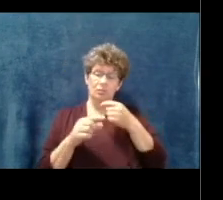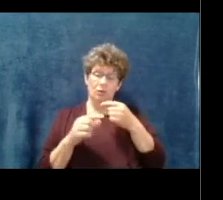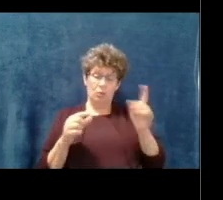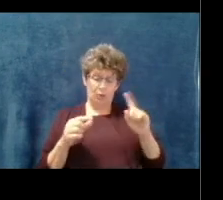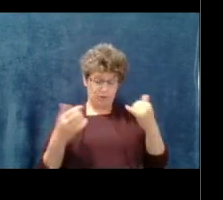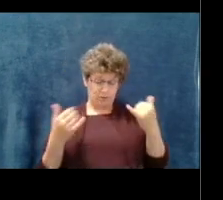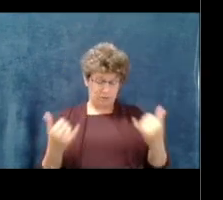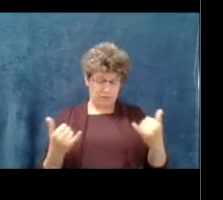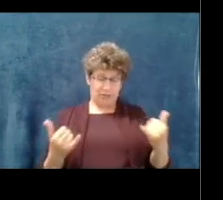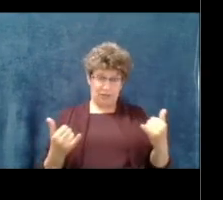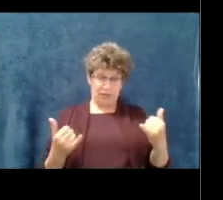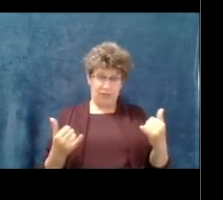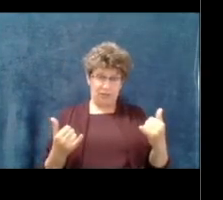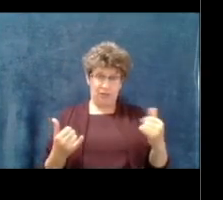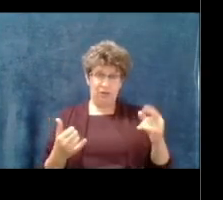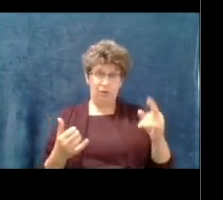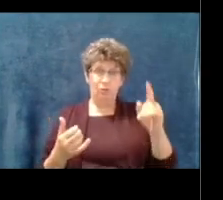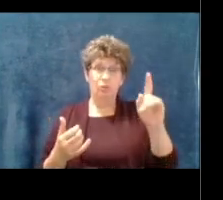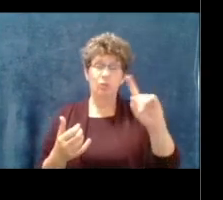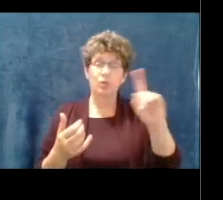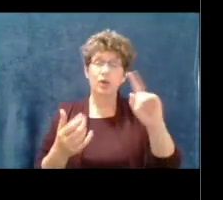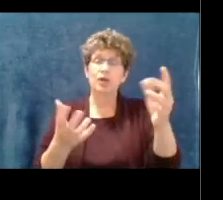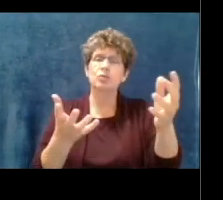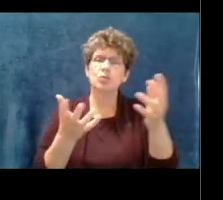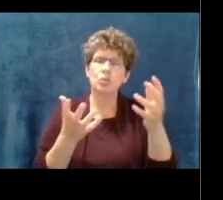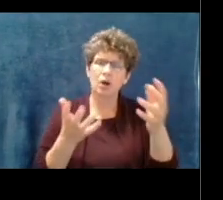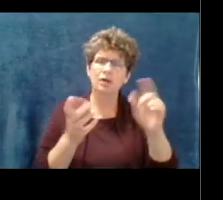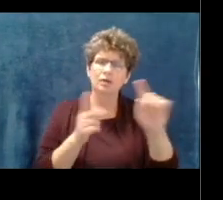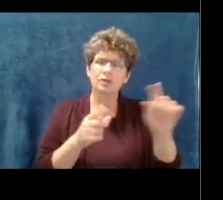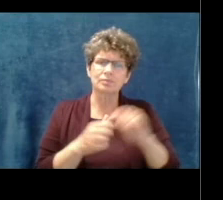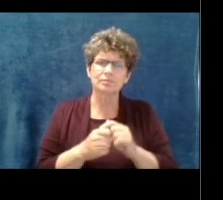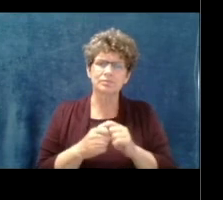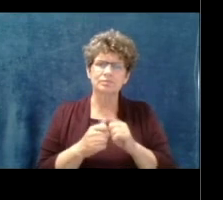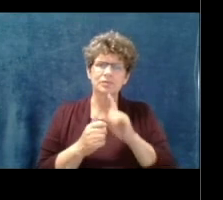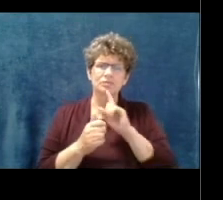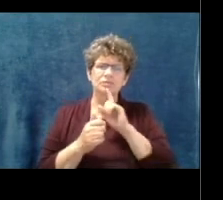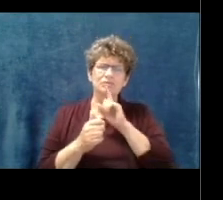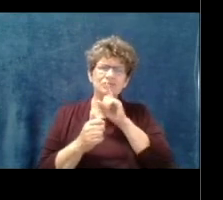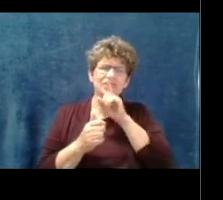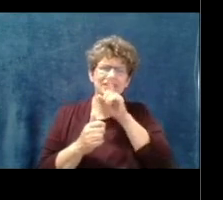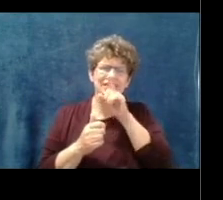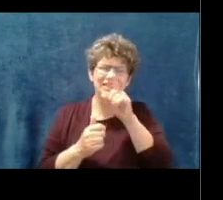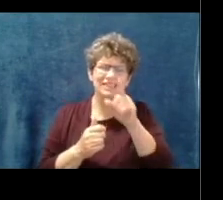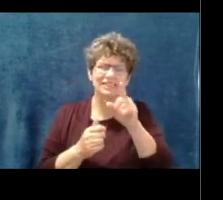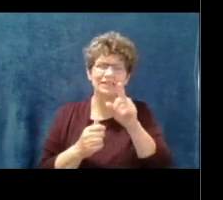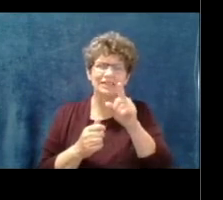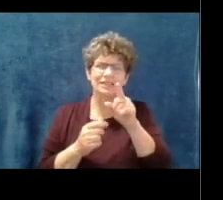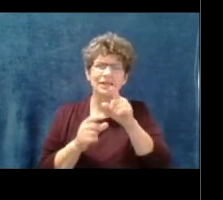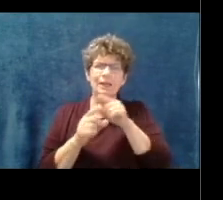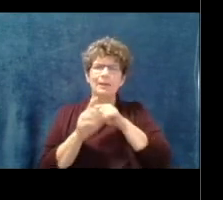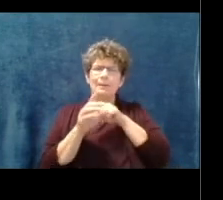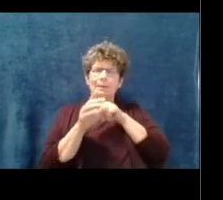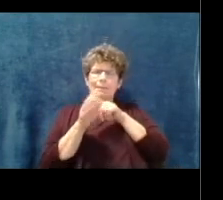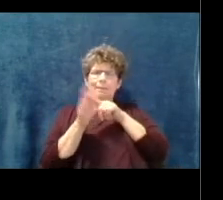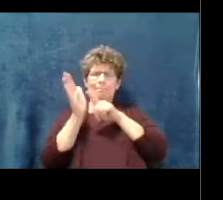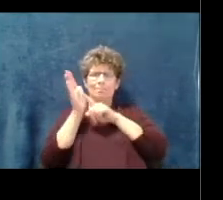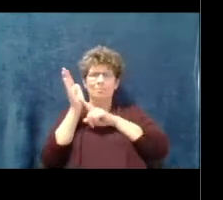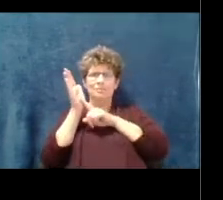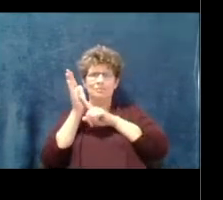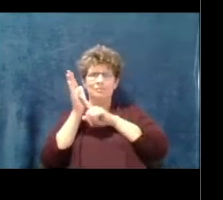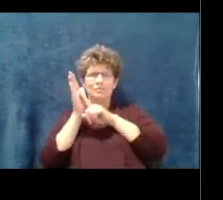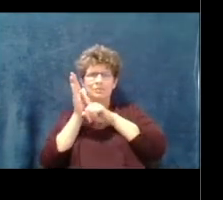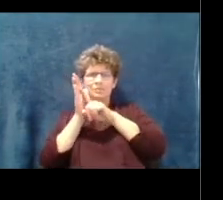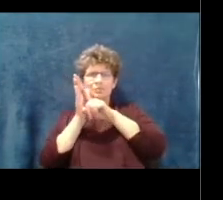it's the impact of veering very slightly off course over a long period of